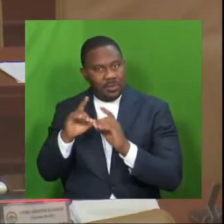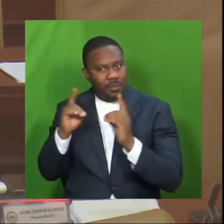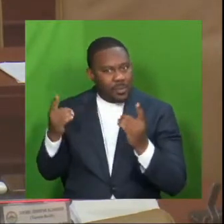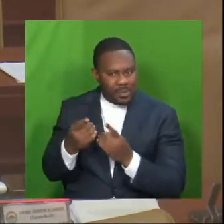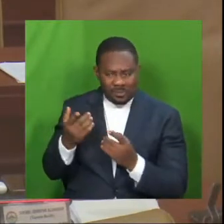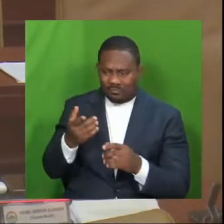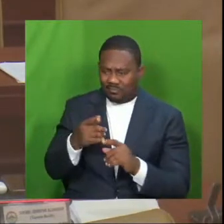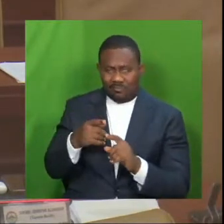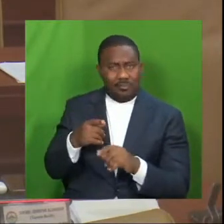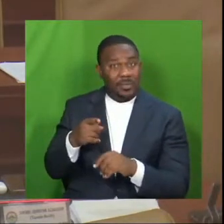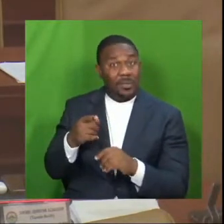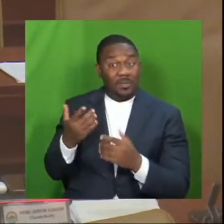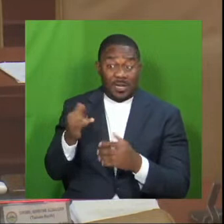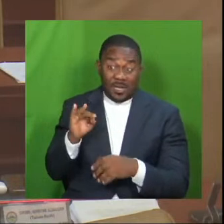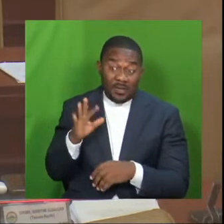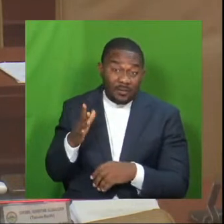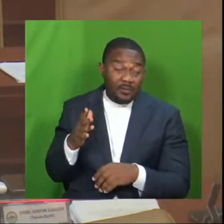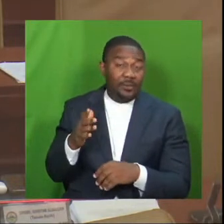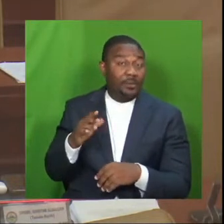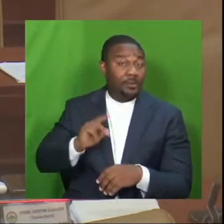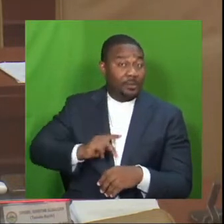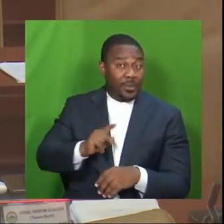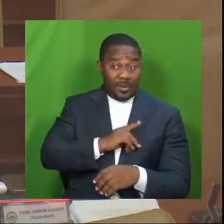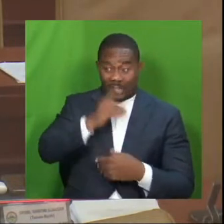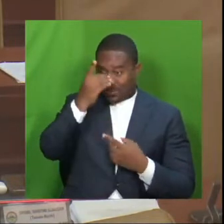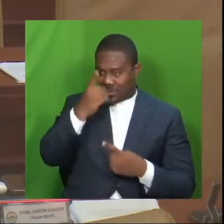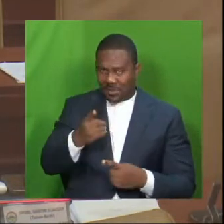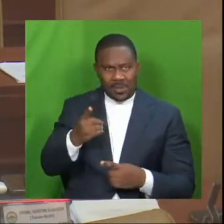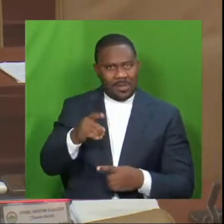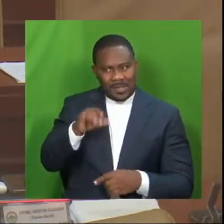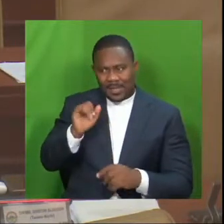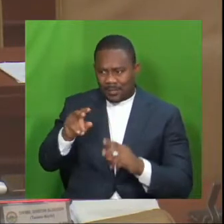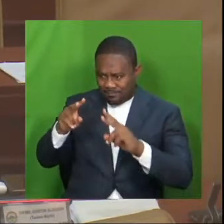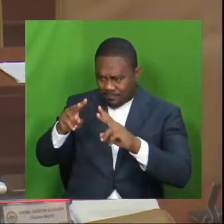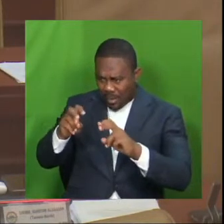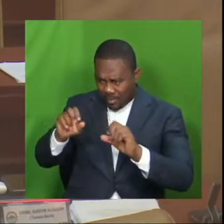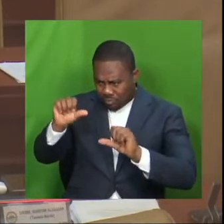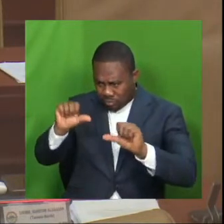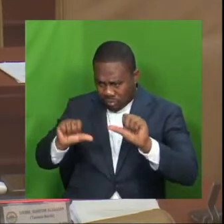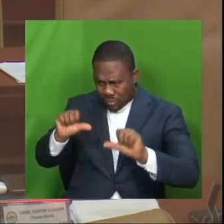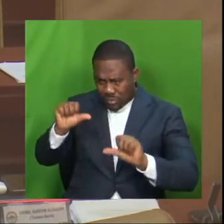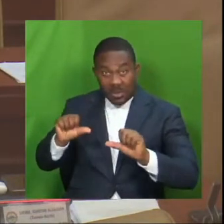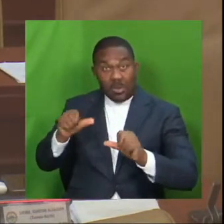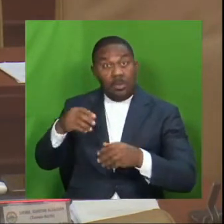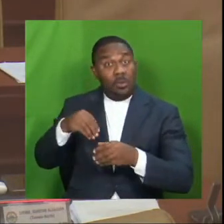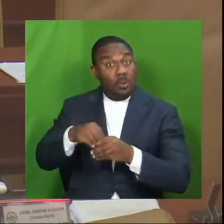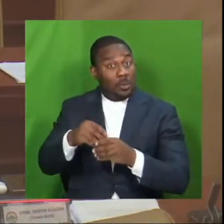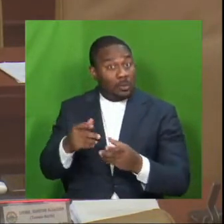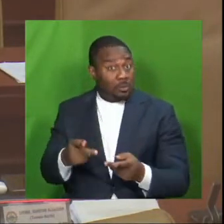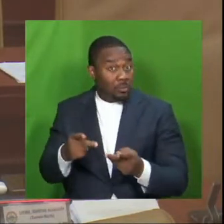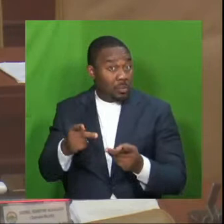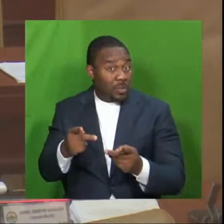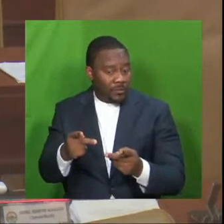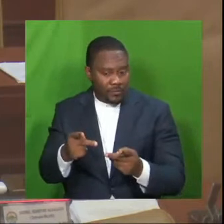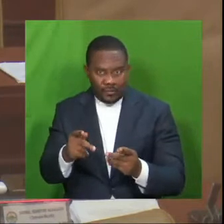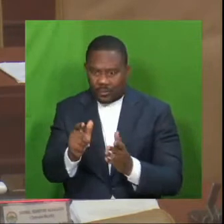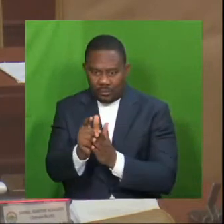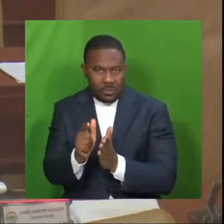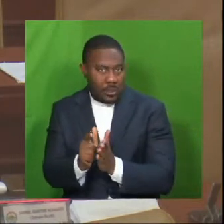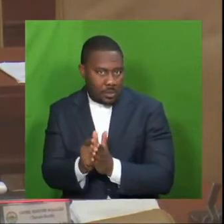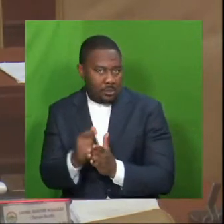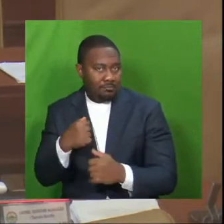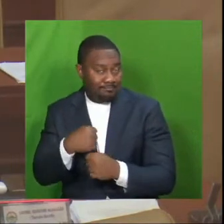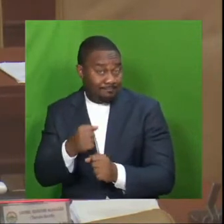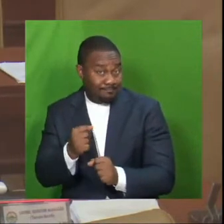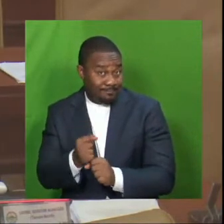as Parliament may determine, and such investigation and inquiries may extend to proposals for legislation." Mr. Speaker,